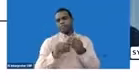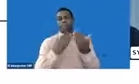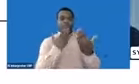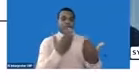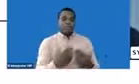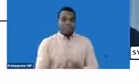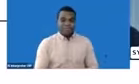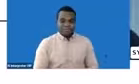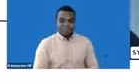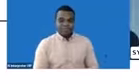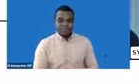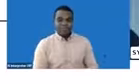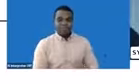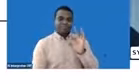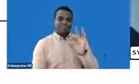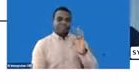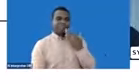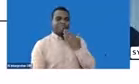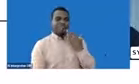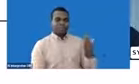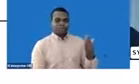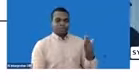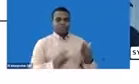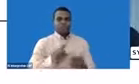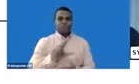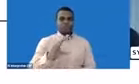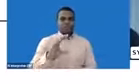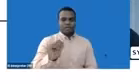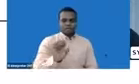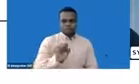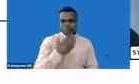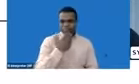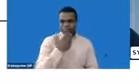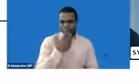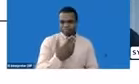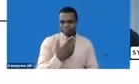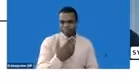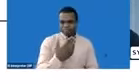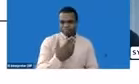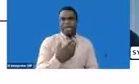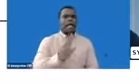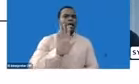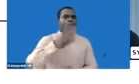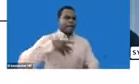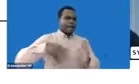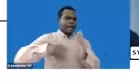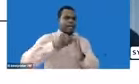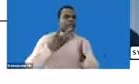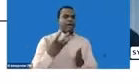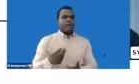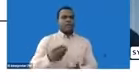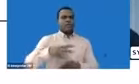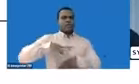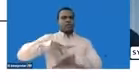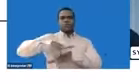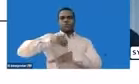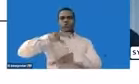also translated into Swedish. So we were just making all this, the big language that everyone is thinking